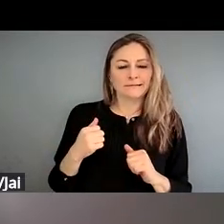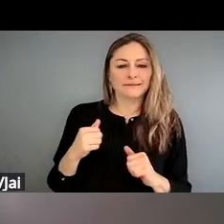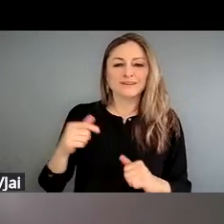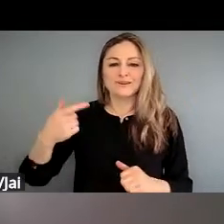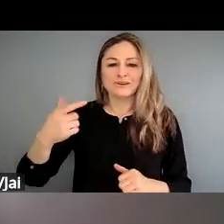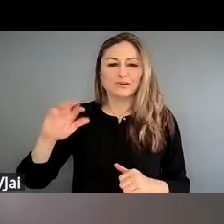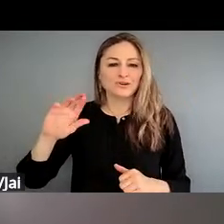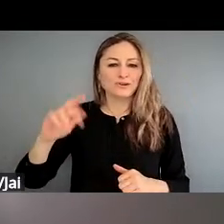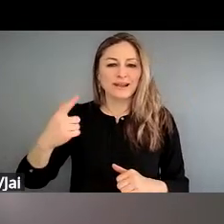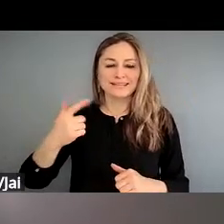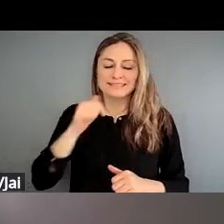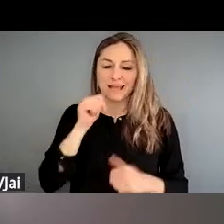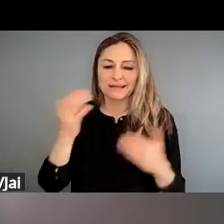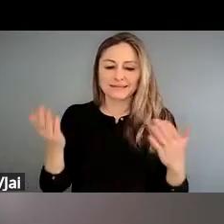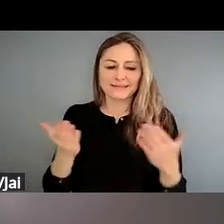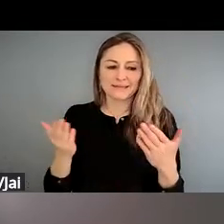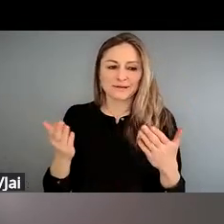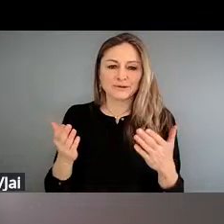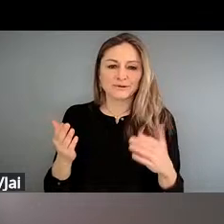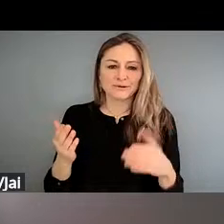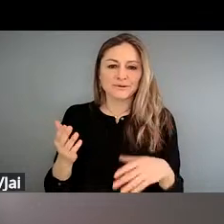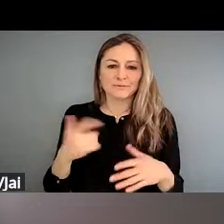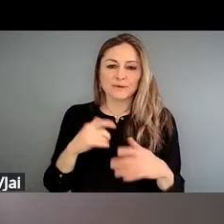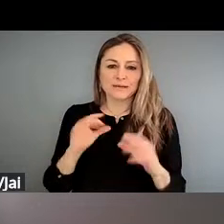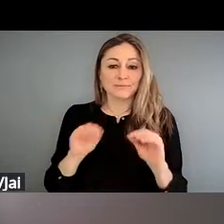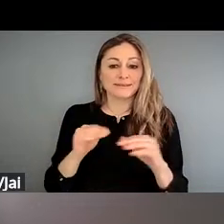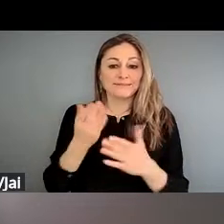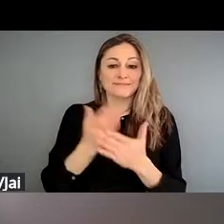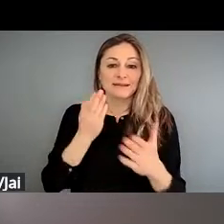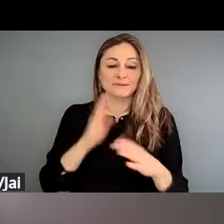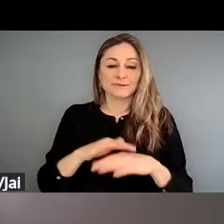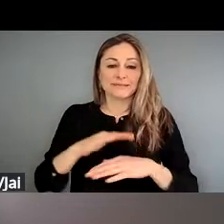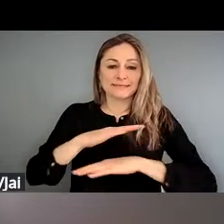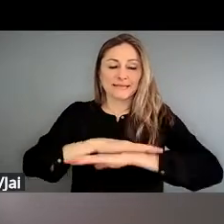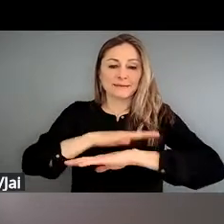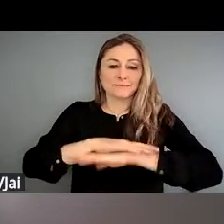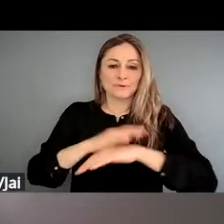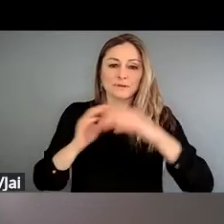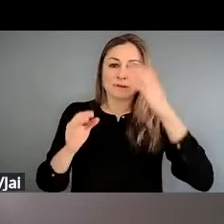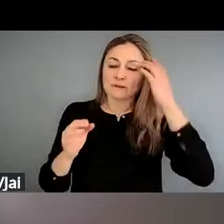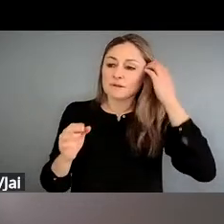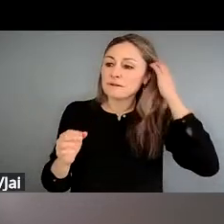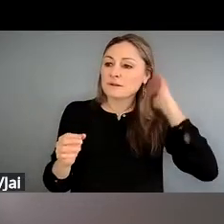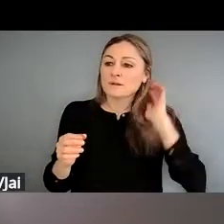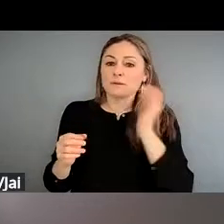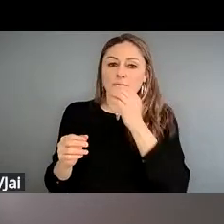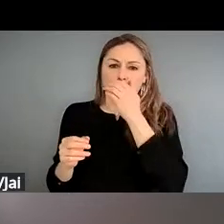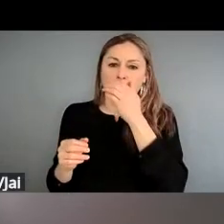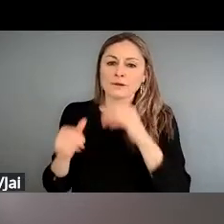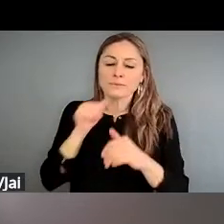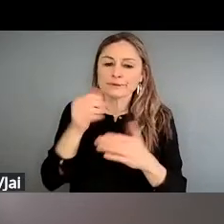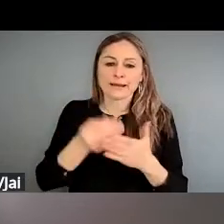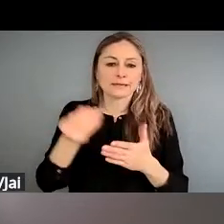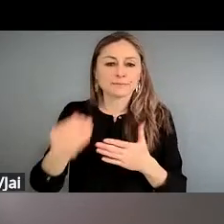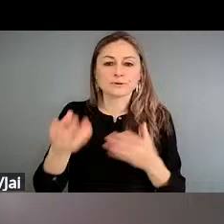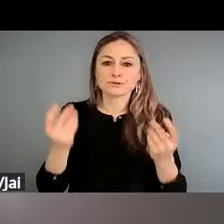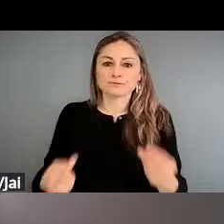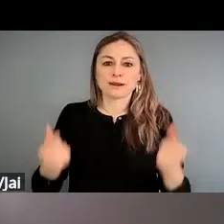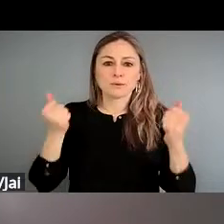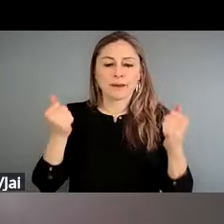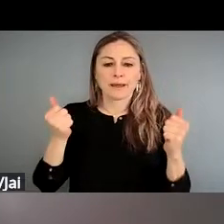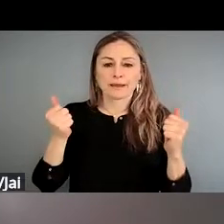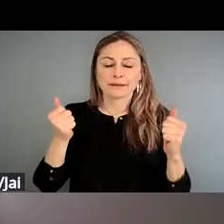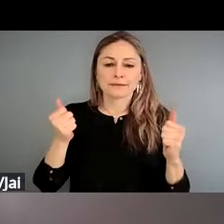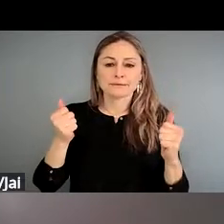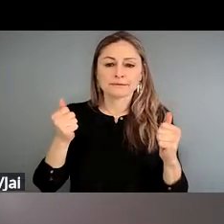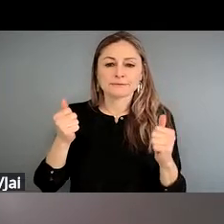felt they needed to put that fact on the table is, you know, we're not going to purchase more right away than we need to build